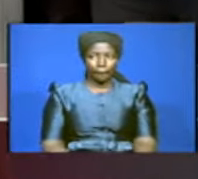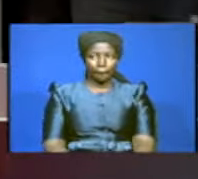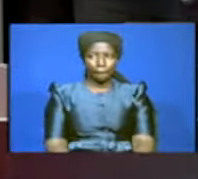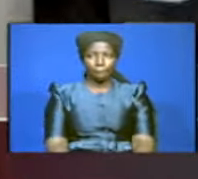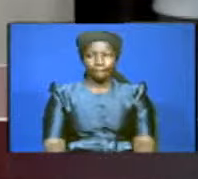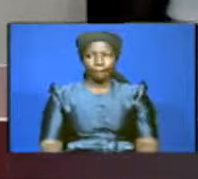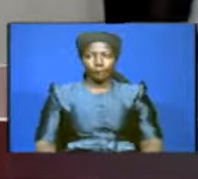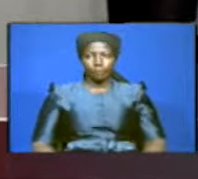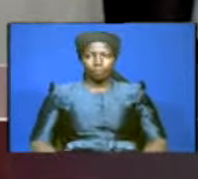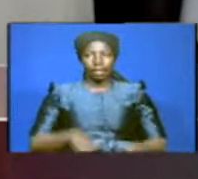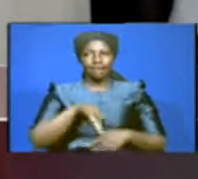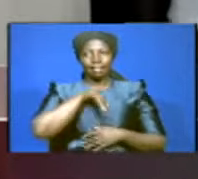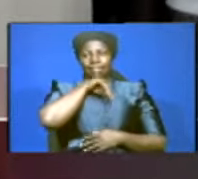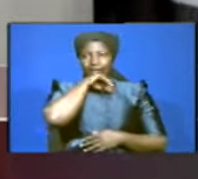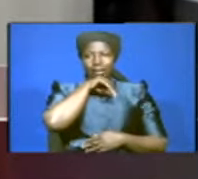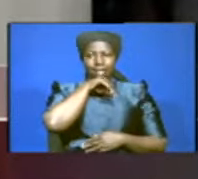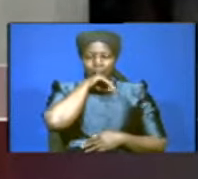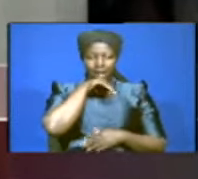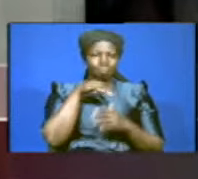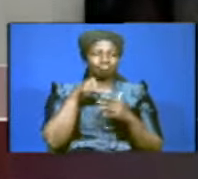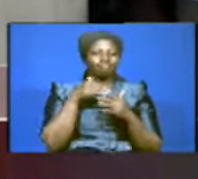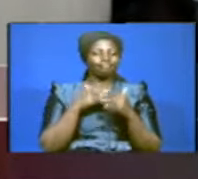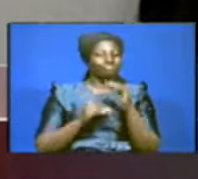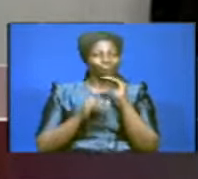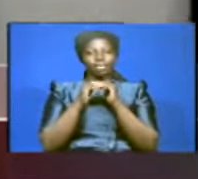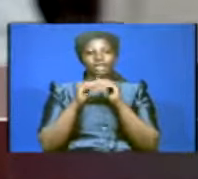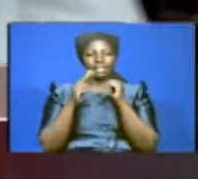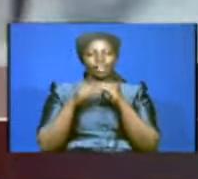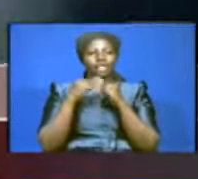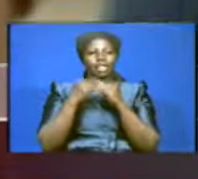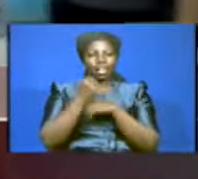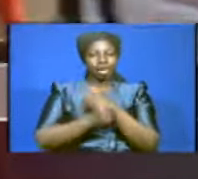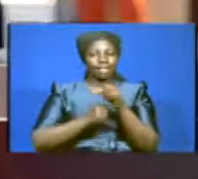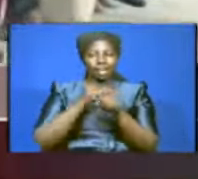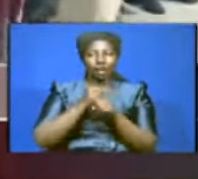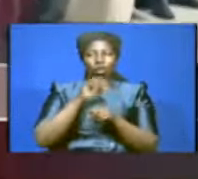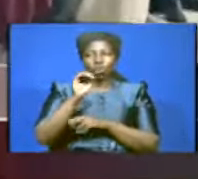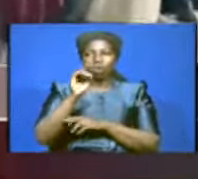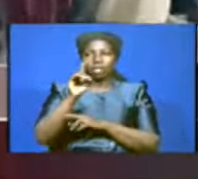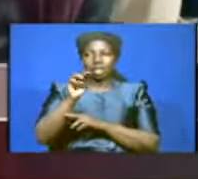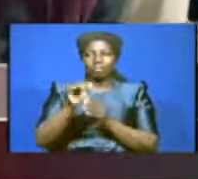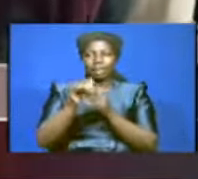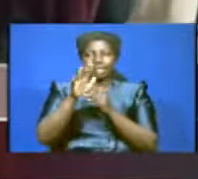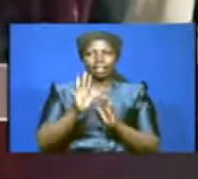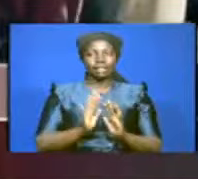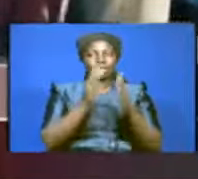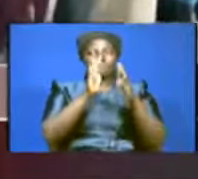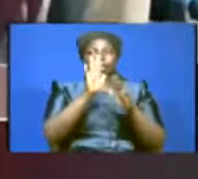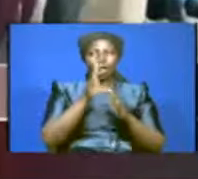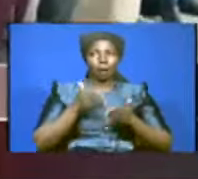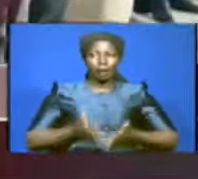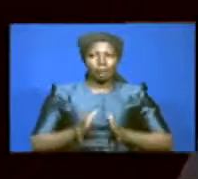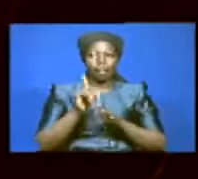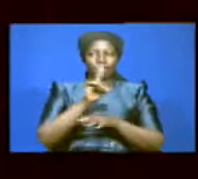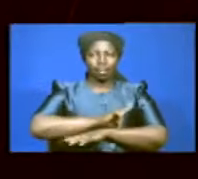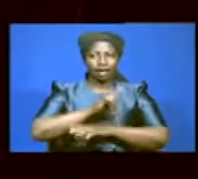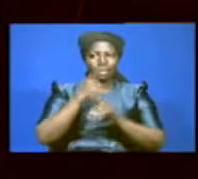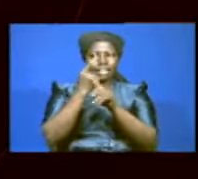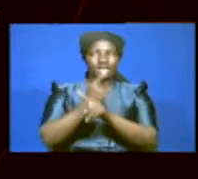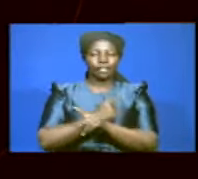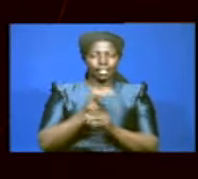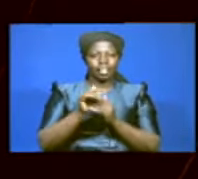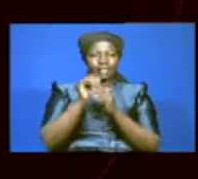Raila at 78. ODM leader celebrates his birthday as a cross-section of leaders wish him long life.